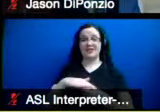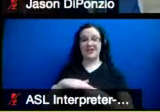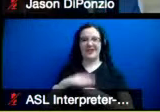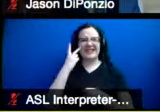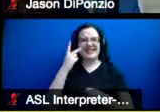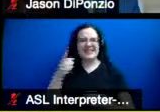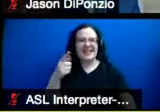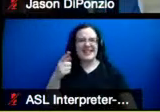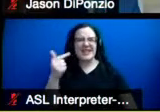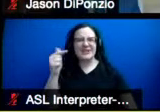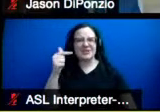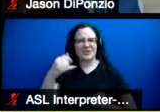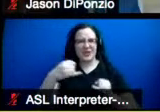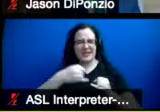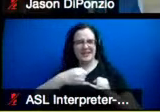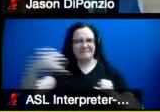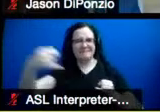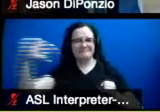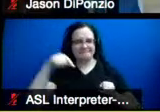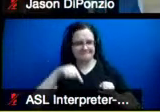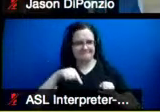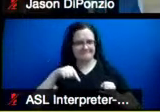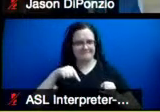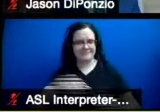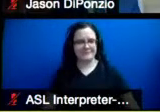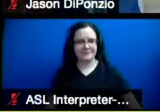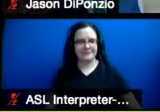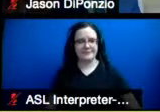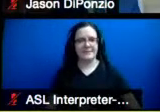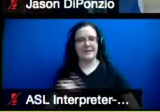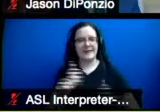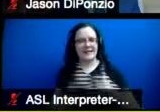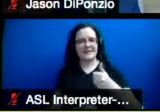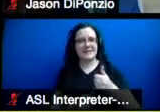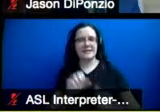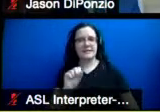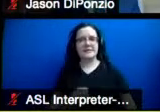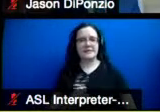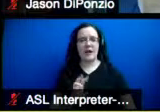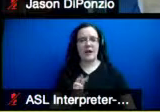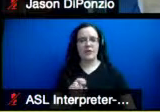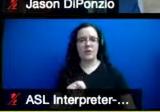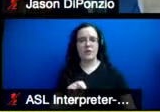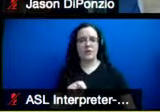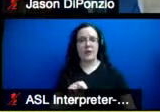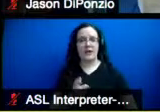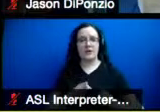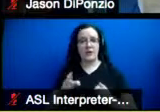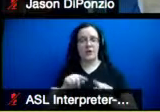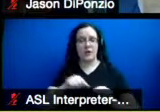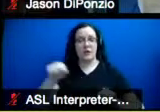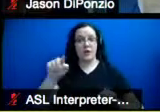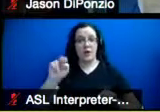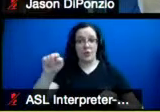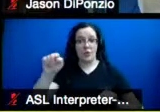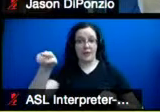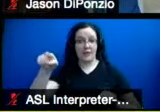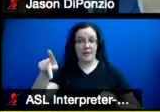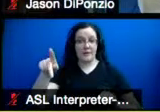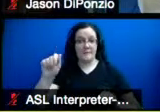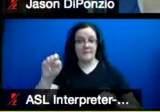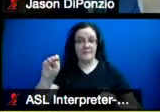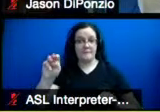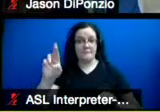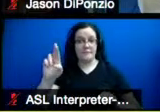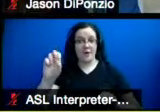green line here. It runs beneath South Winton Road between Palmerston Road on the north, which is up here. It's just shy of